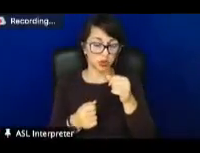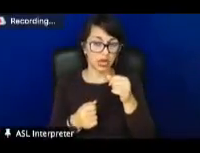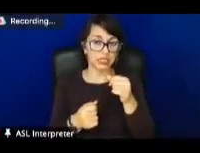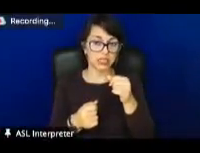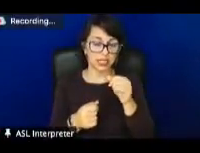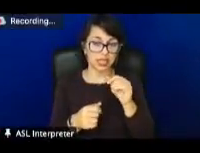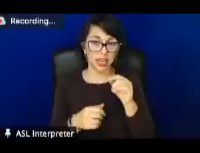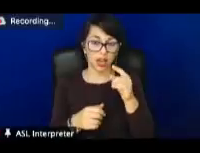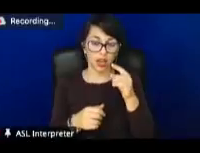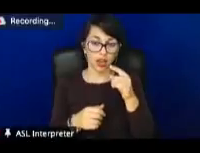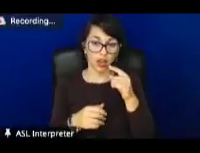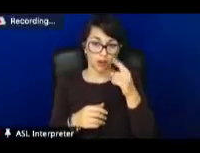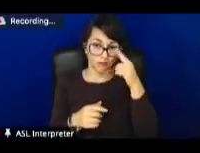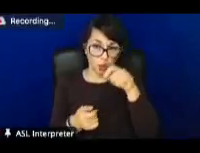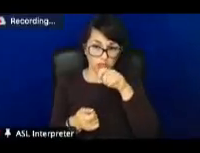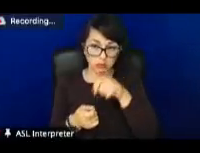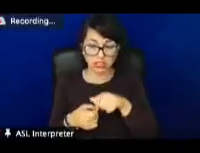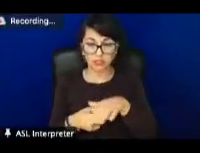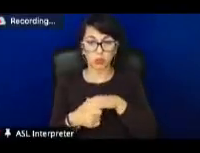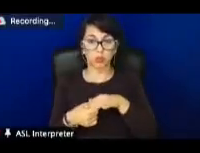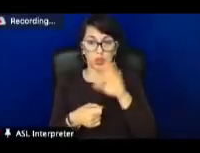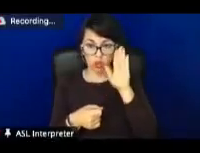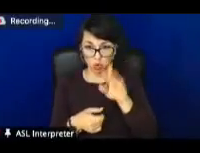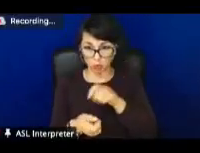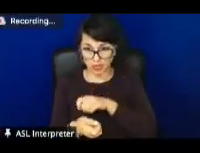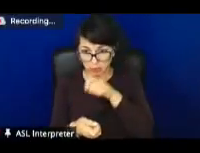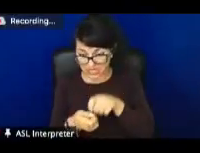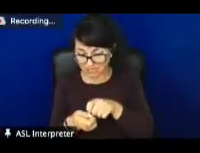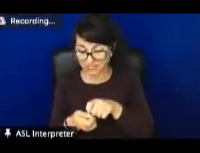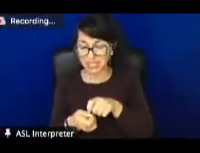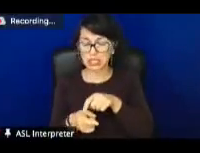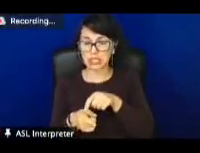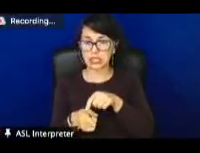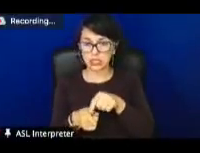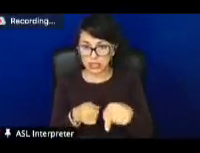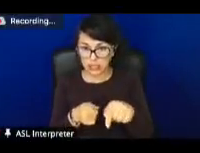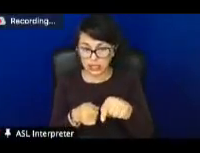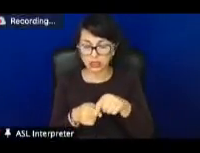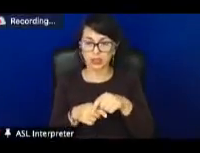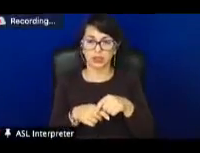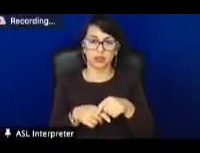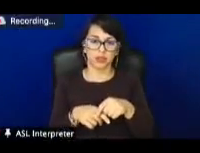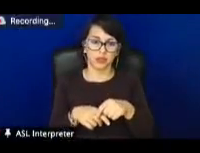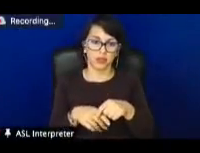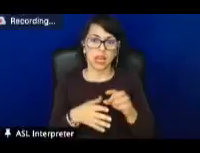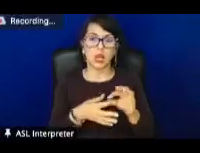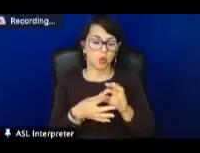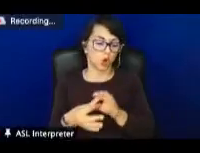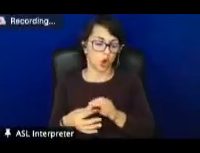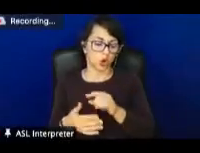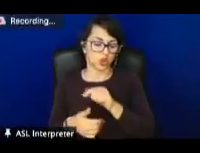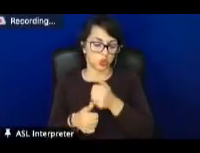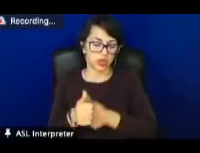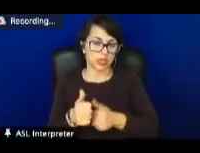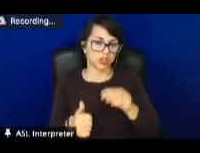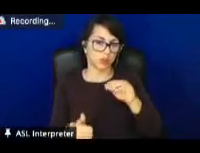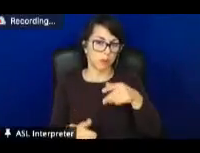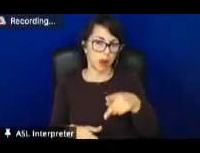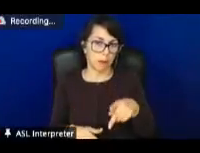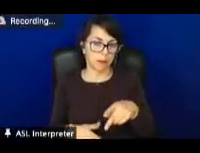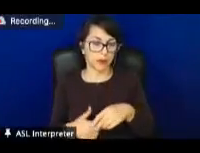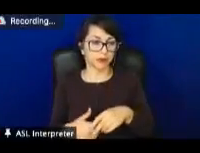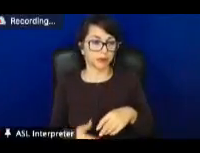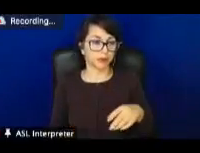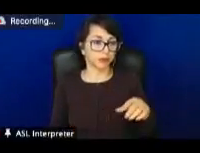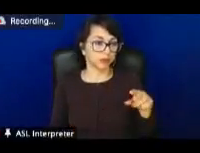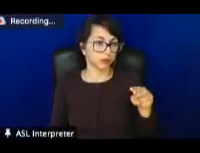on a region, on a map of sorts. So thank you. Mary? And if the